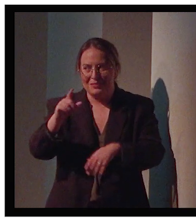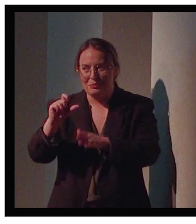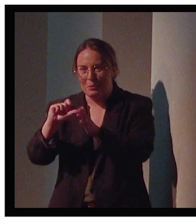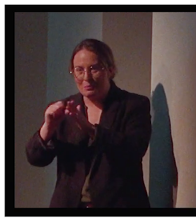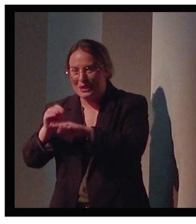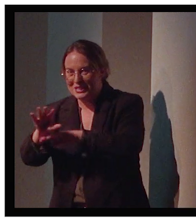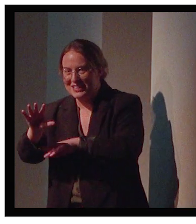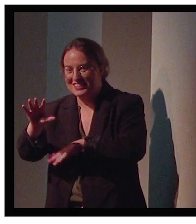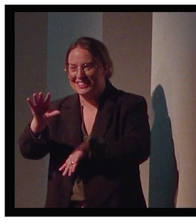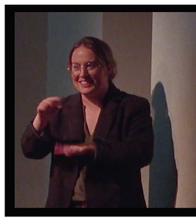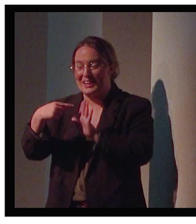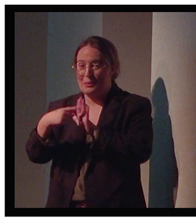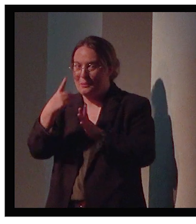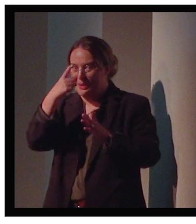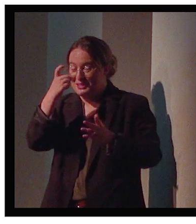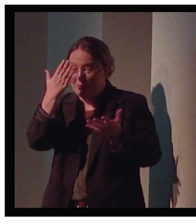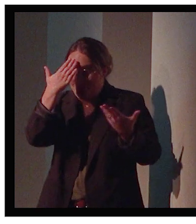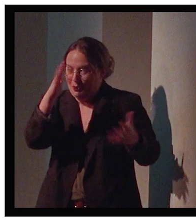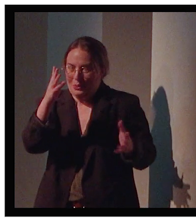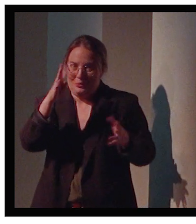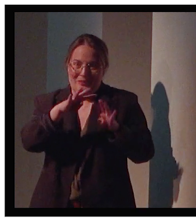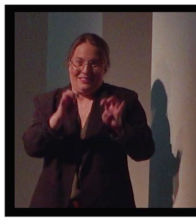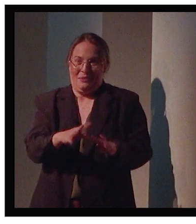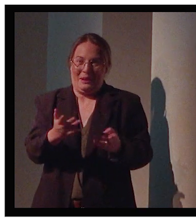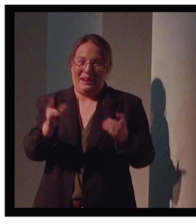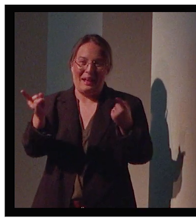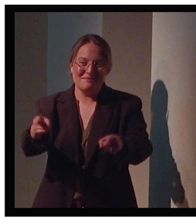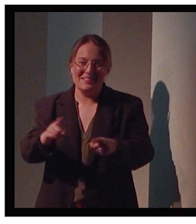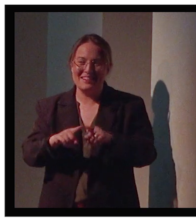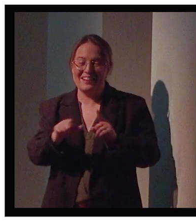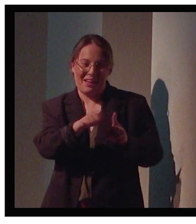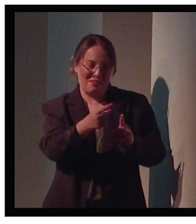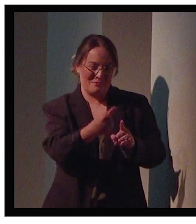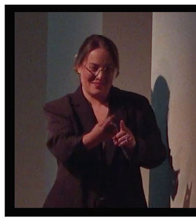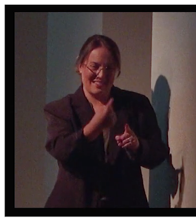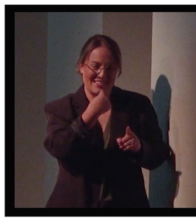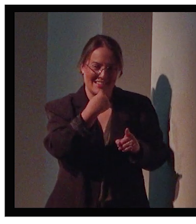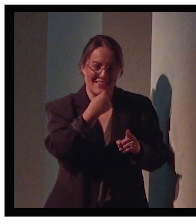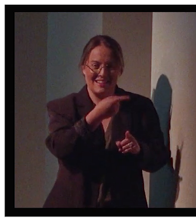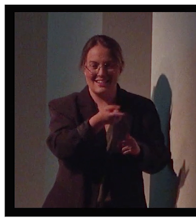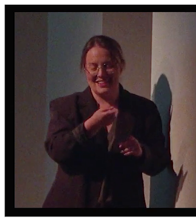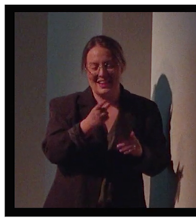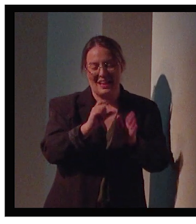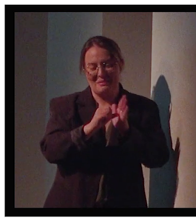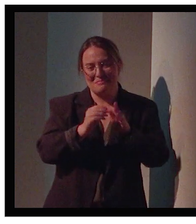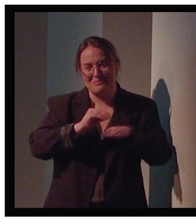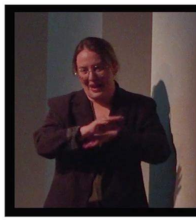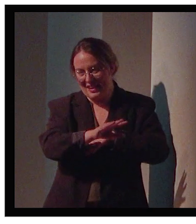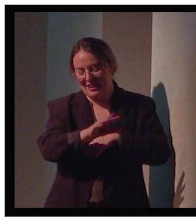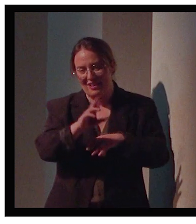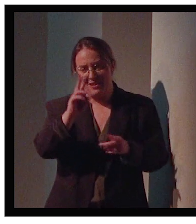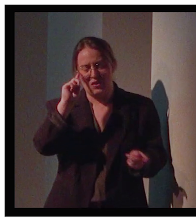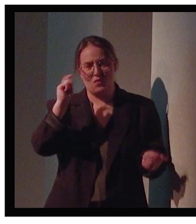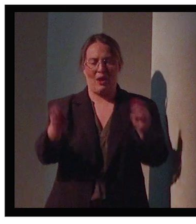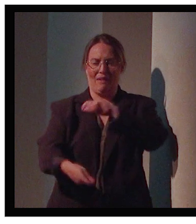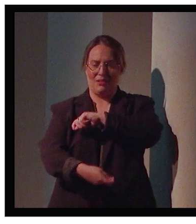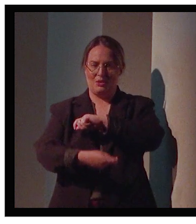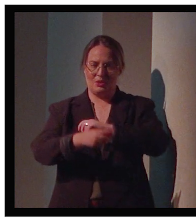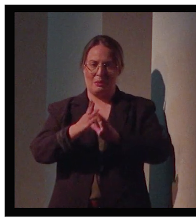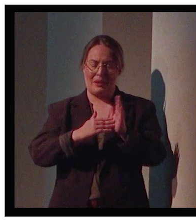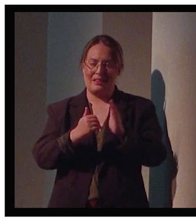exhibitions because who knows what could happen. And the other one, it's saying, that Impressionism was a revolution in painting